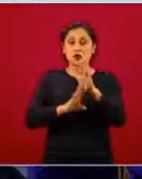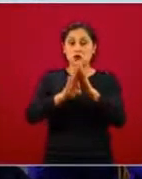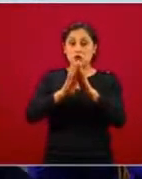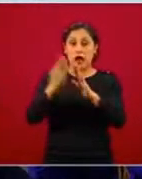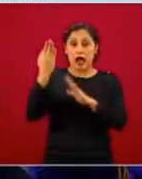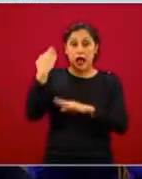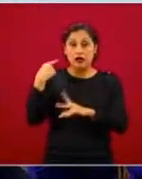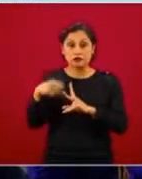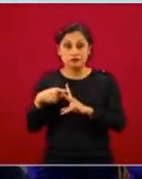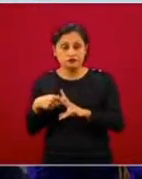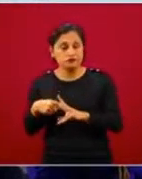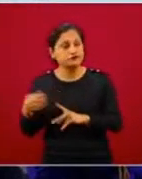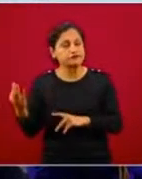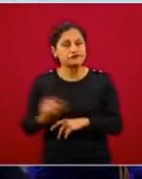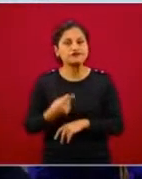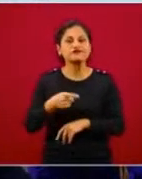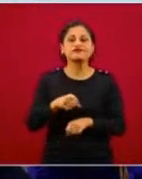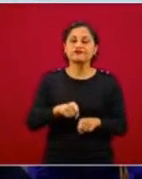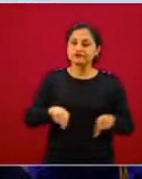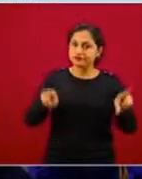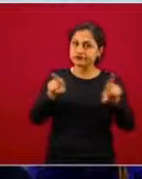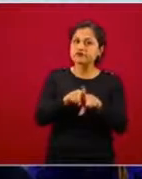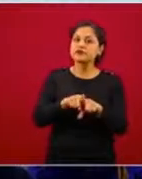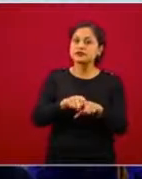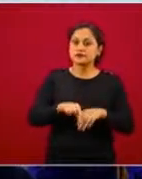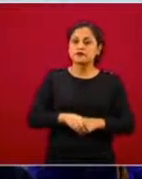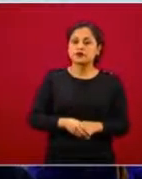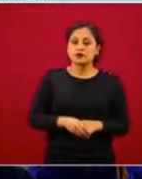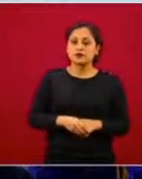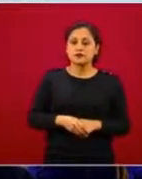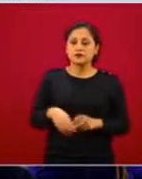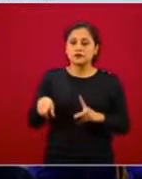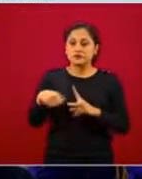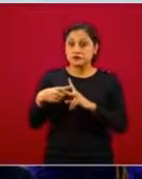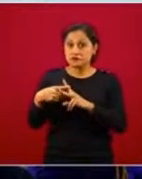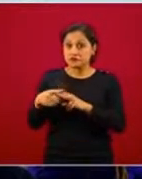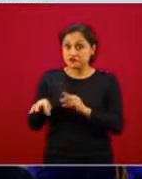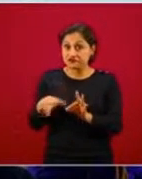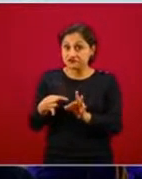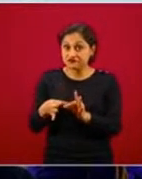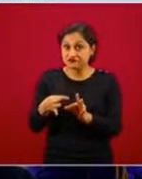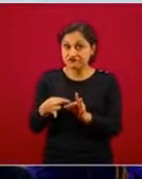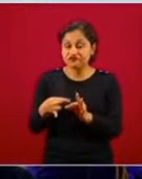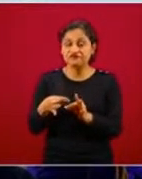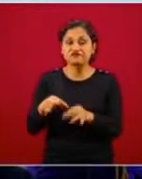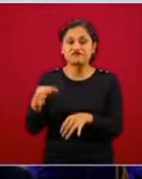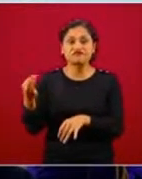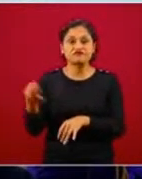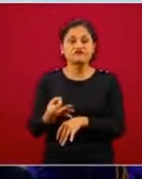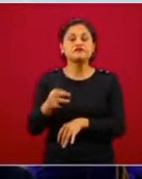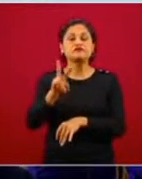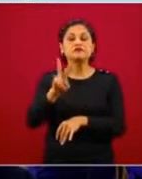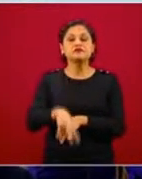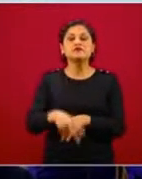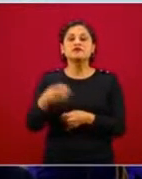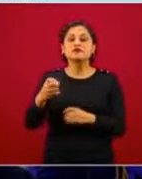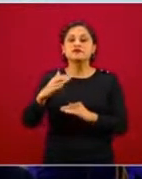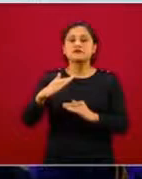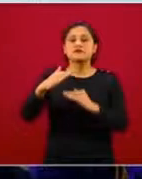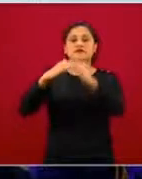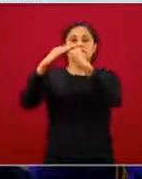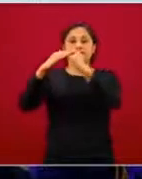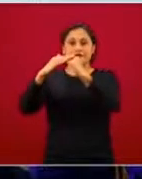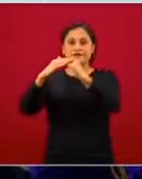its maximum point, and I want to point out here, see this, our projections have been very much on point.